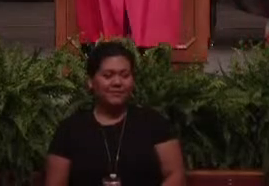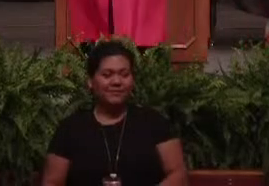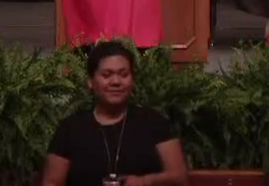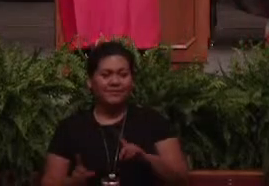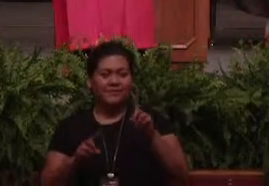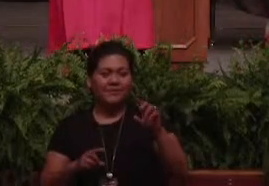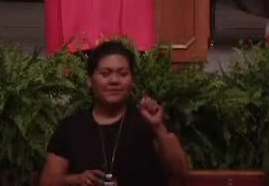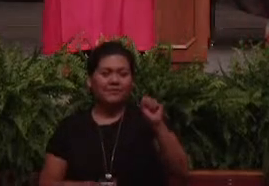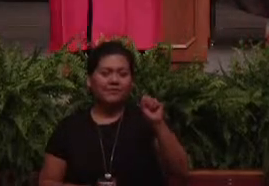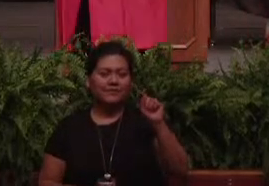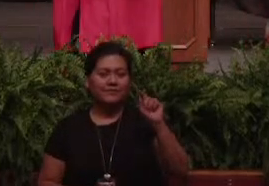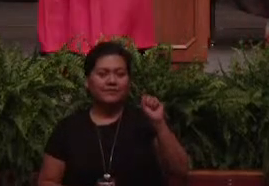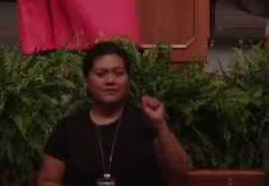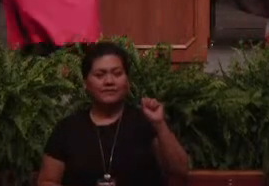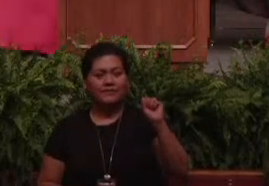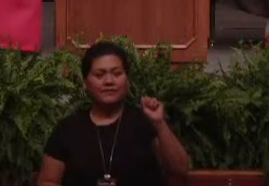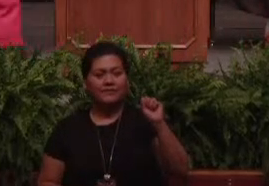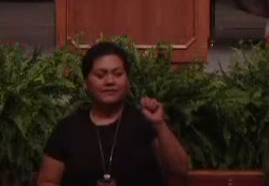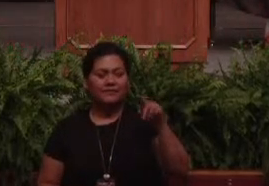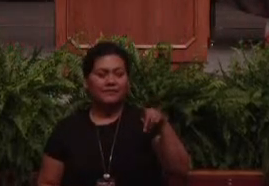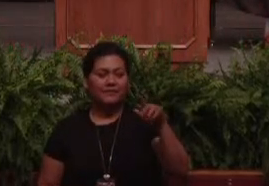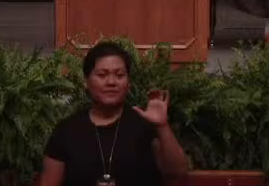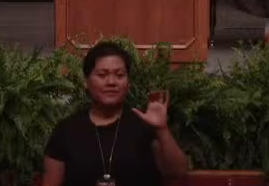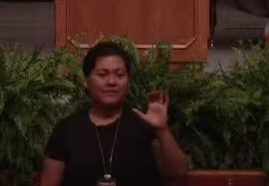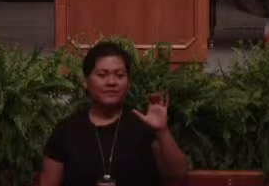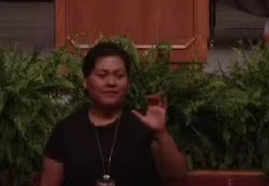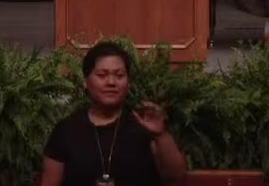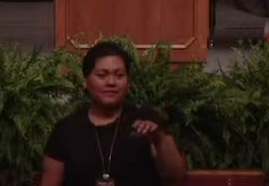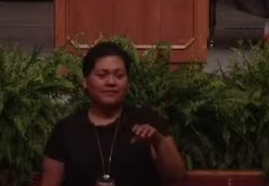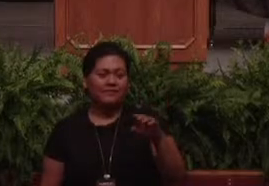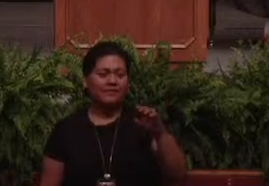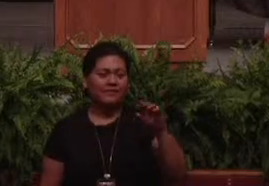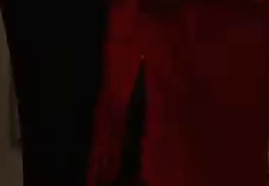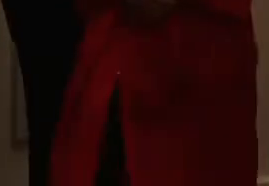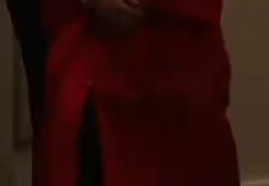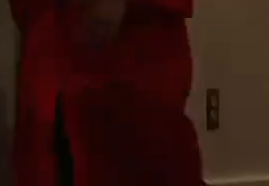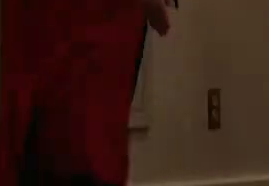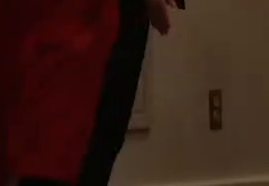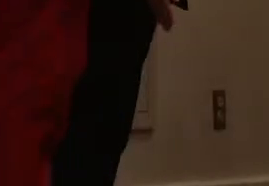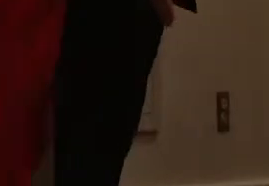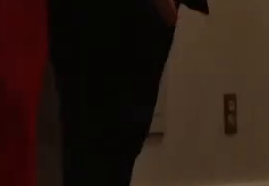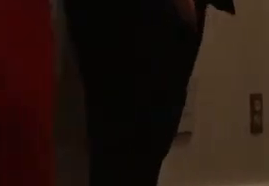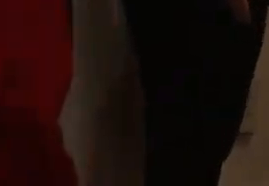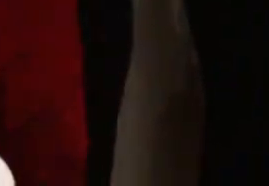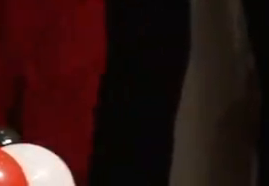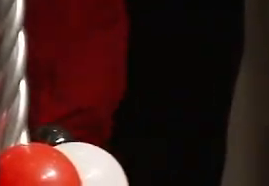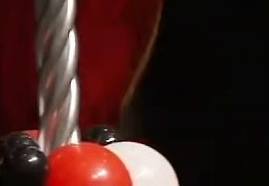Attending St. Philip's College, Joe Oscar Parga Jr.